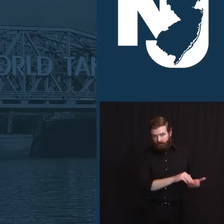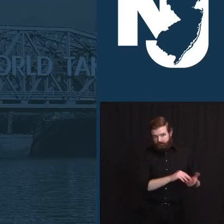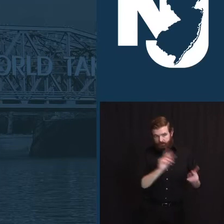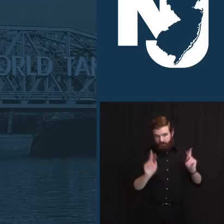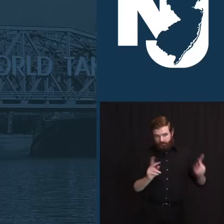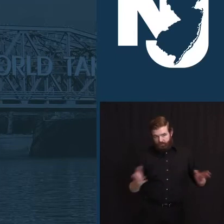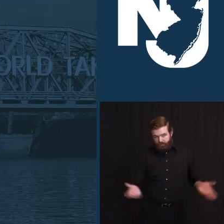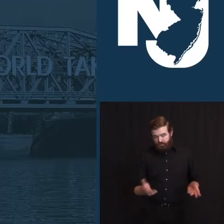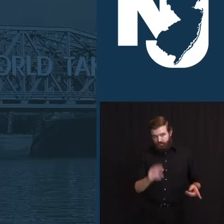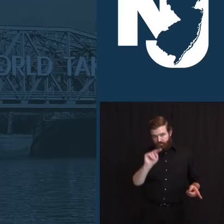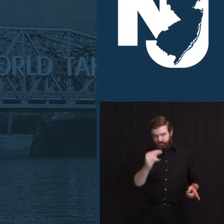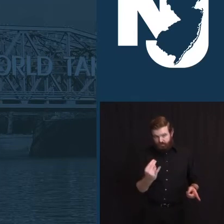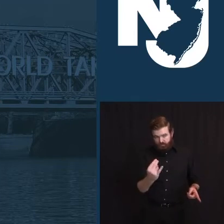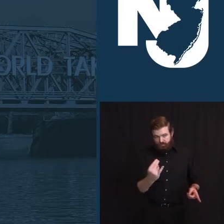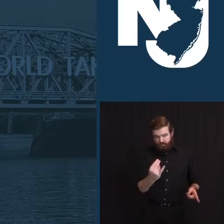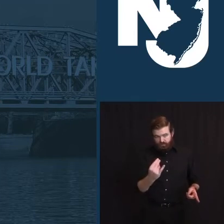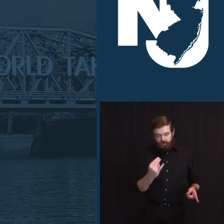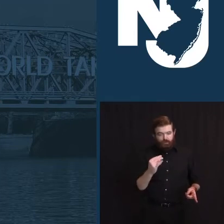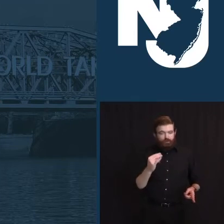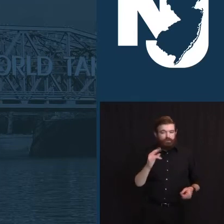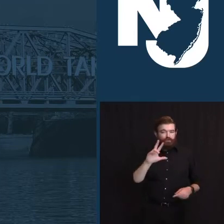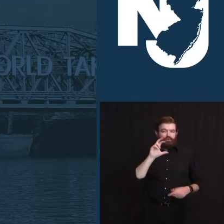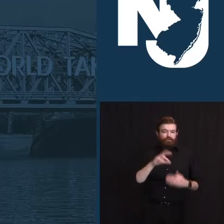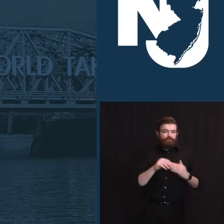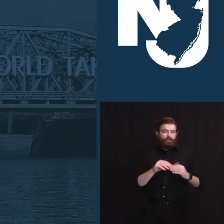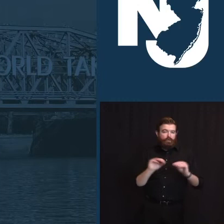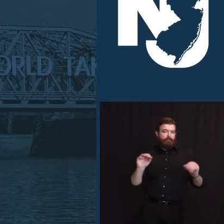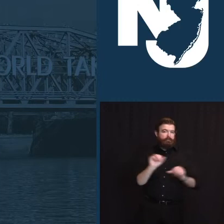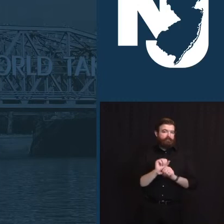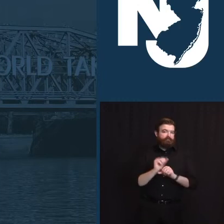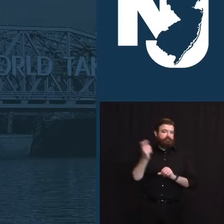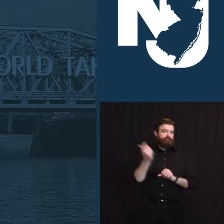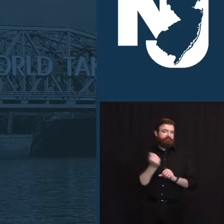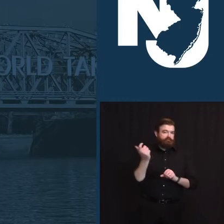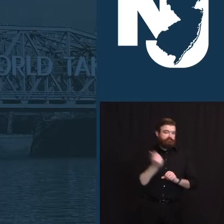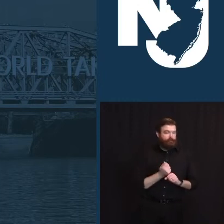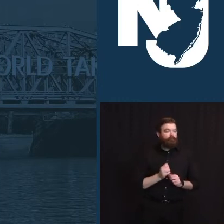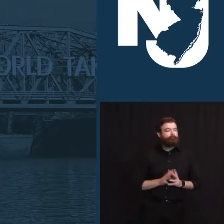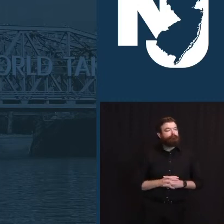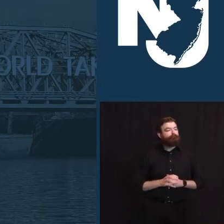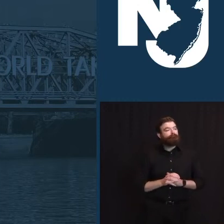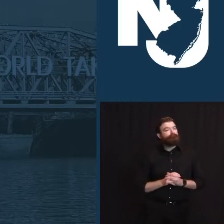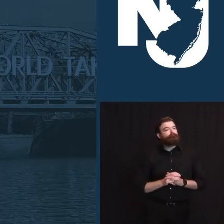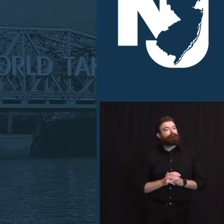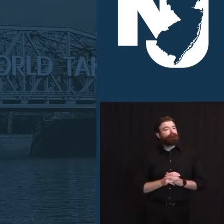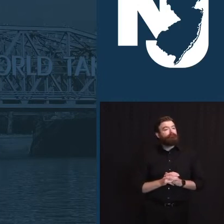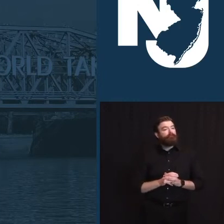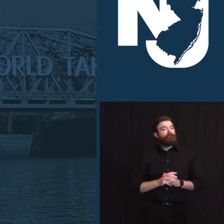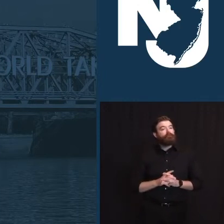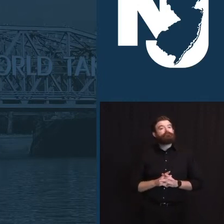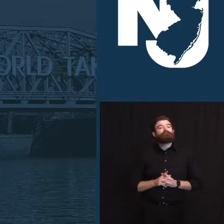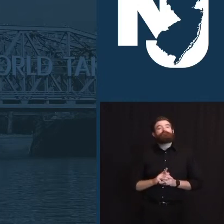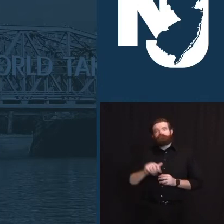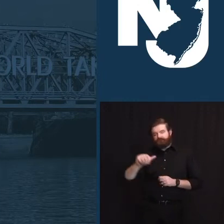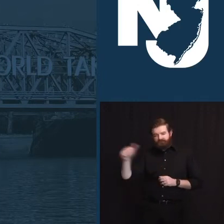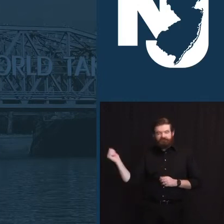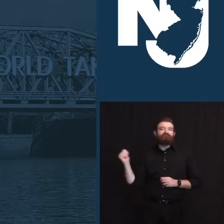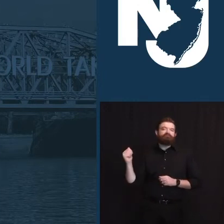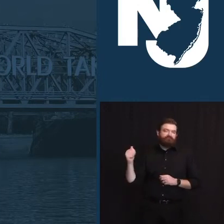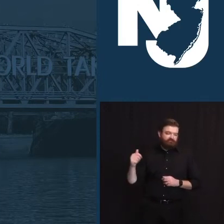all claimants who were eligible for both weeks of benefits provided so far received that $600 total in one